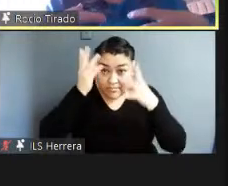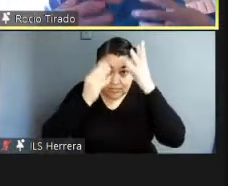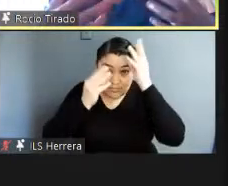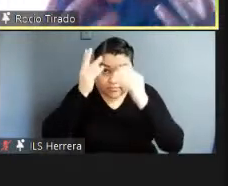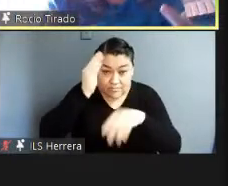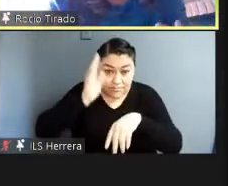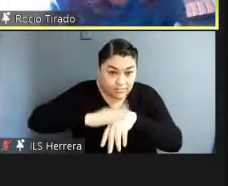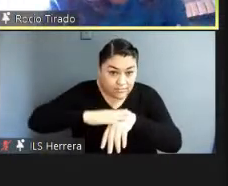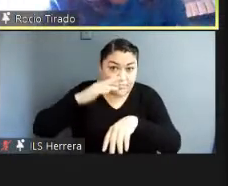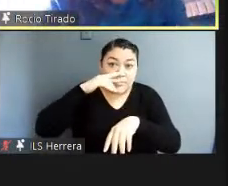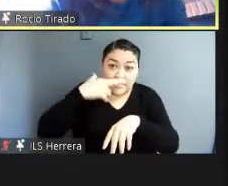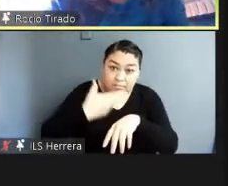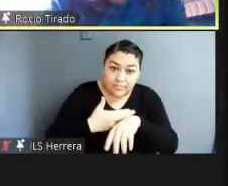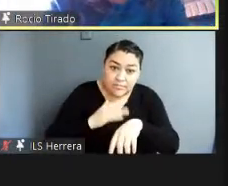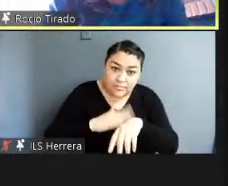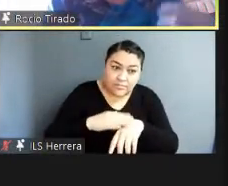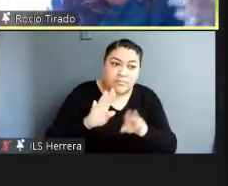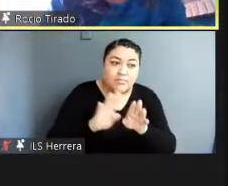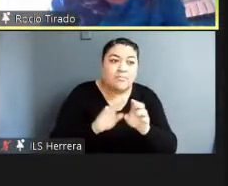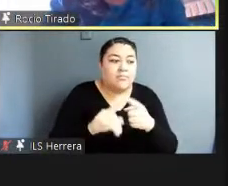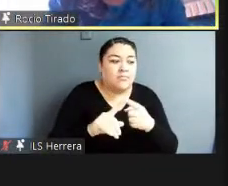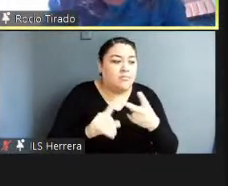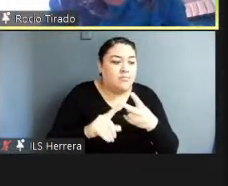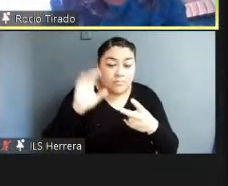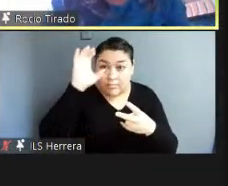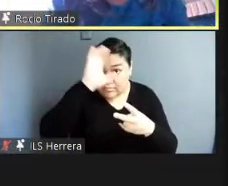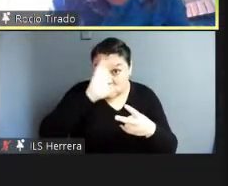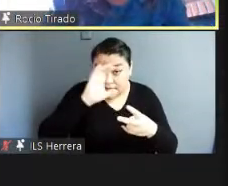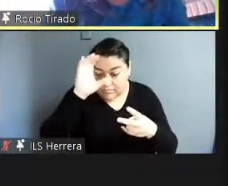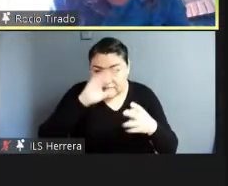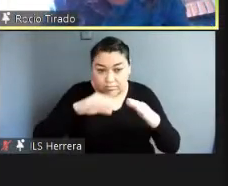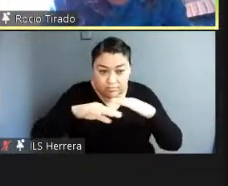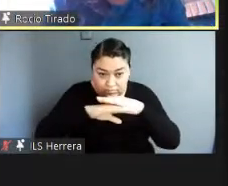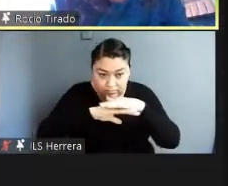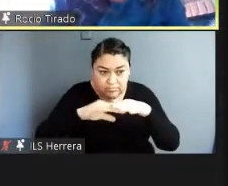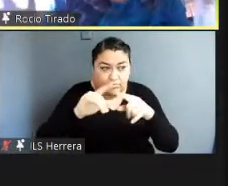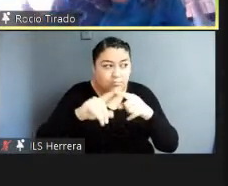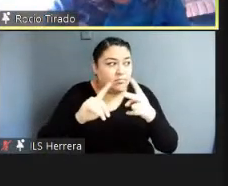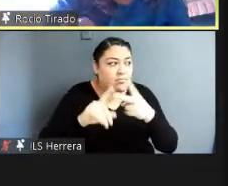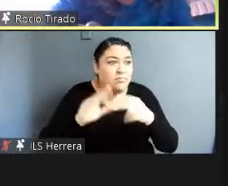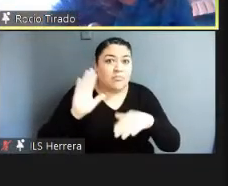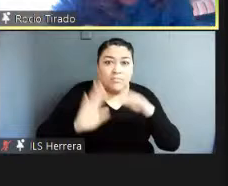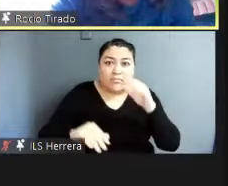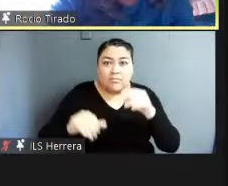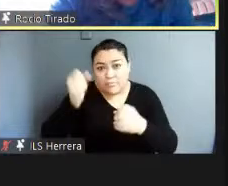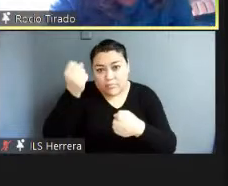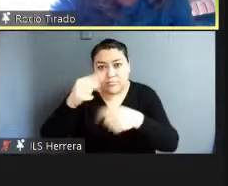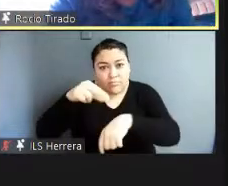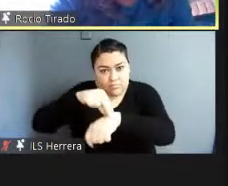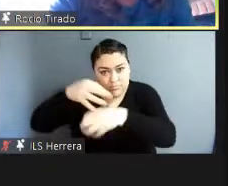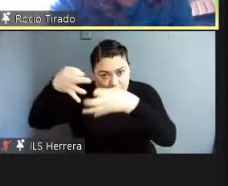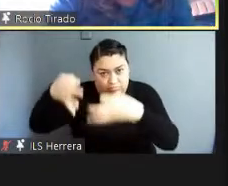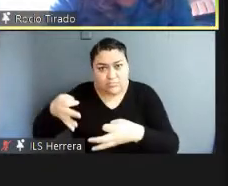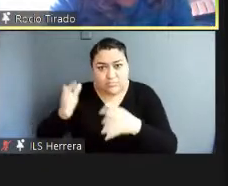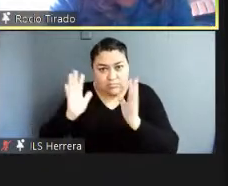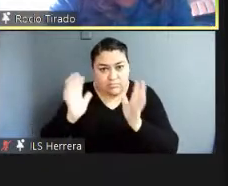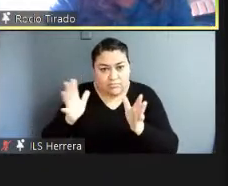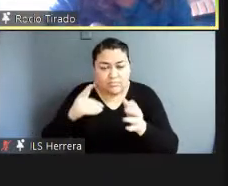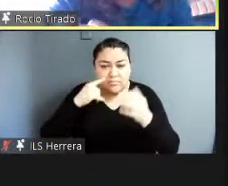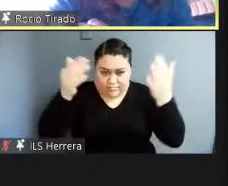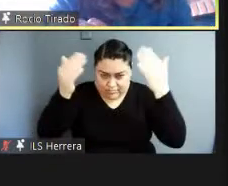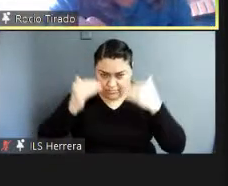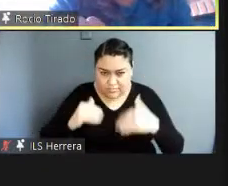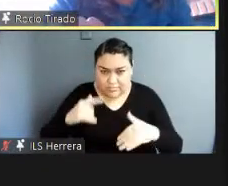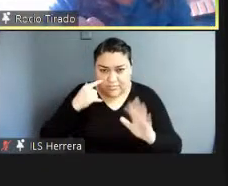medical training, of course, including each what corresponded to us from basic sciences all the way to the